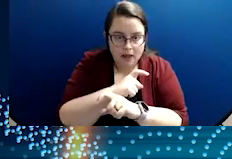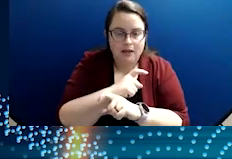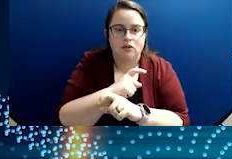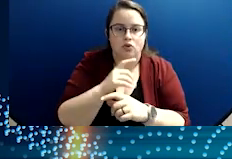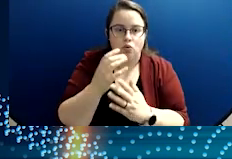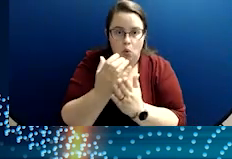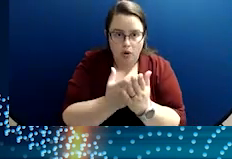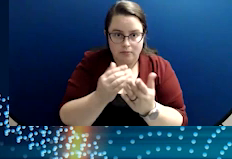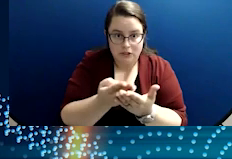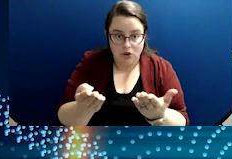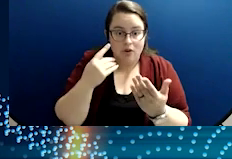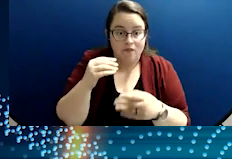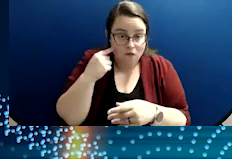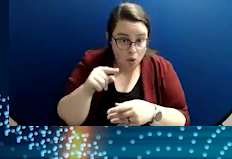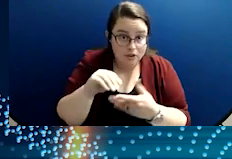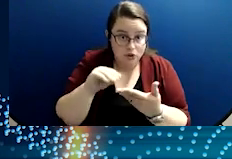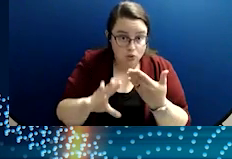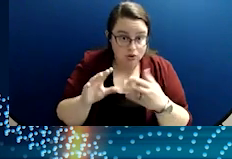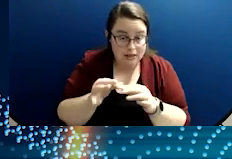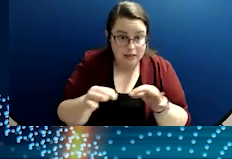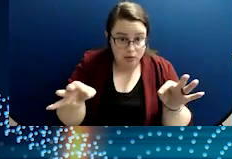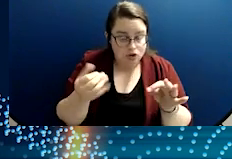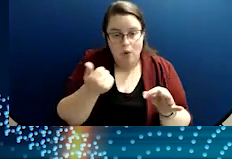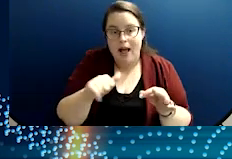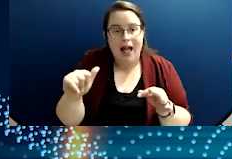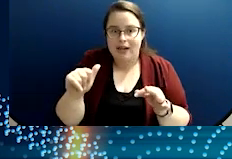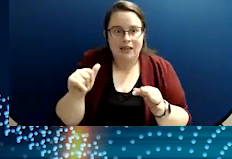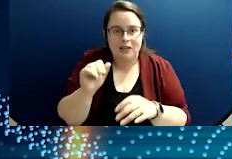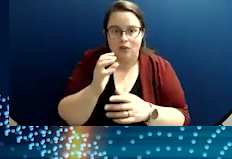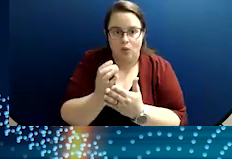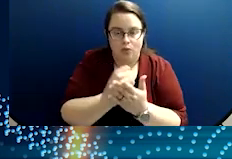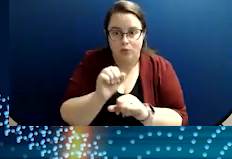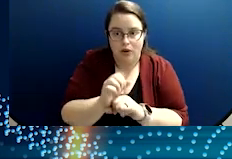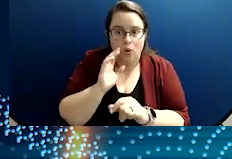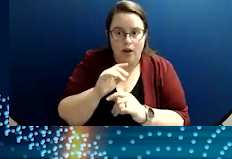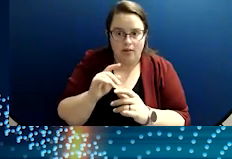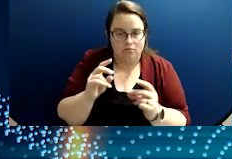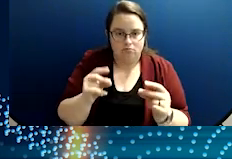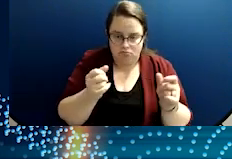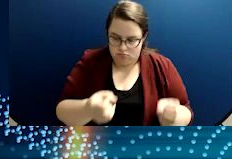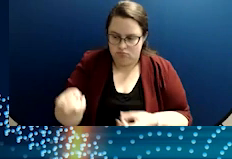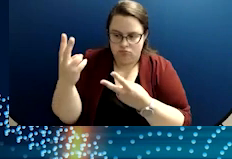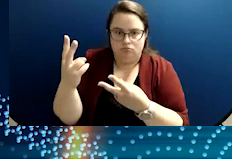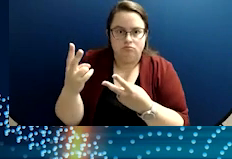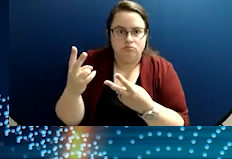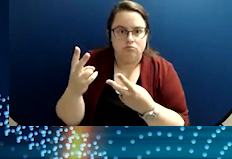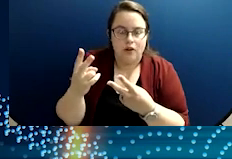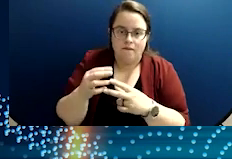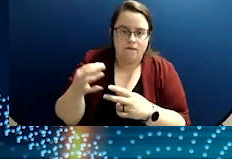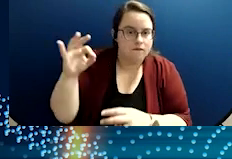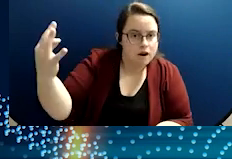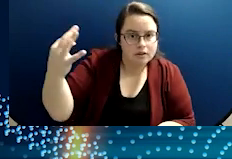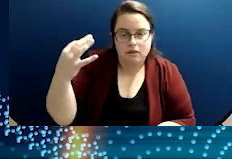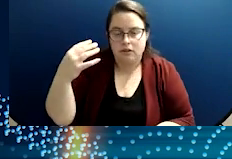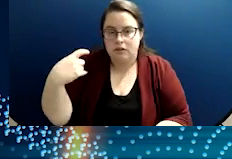Again, any worksheet you have, you can plug it into ChatGPT, and within under a minute, you'll get a version of that in French, Spanish, Costa Rican,